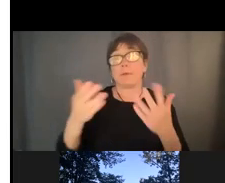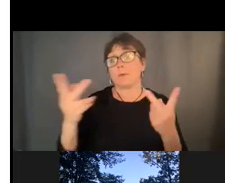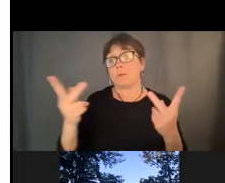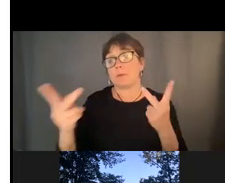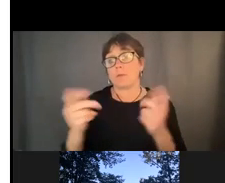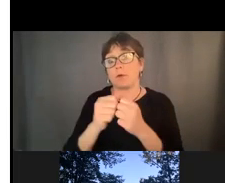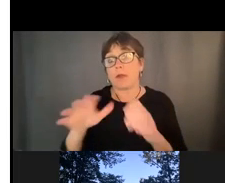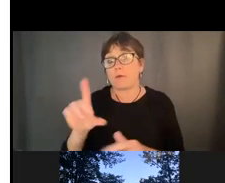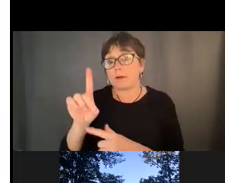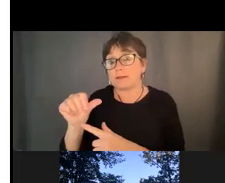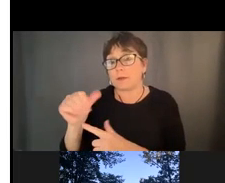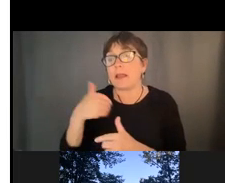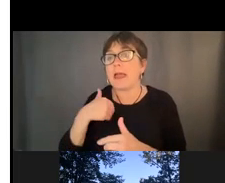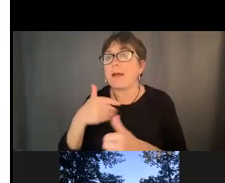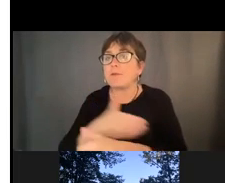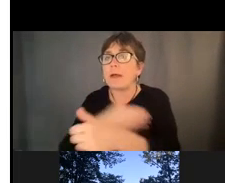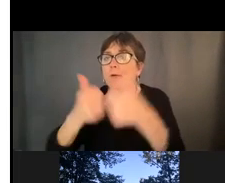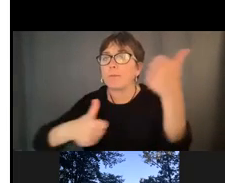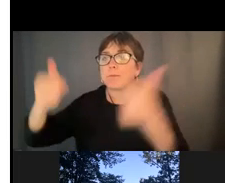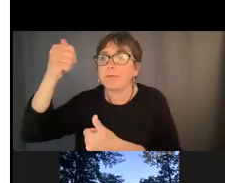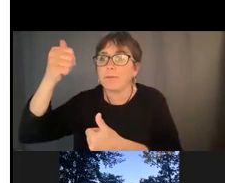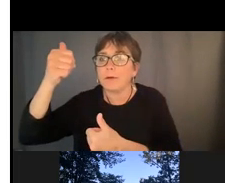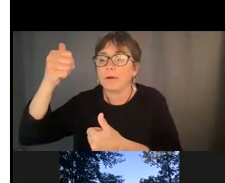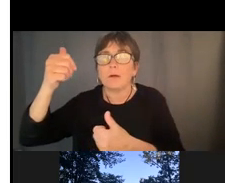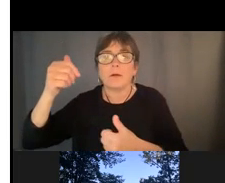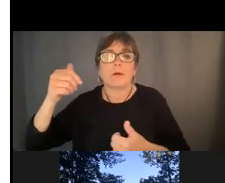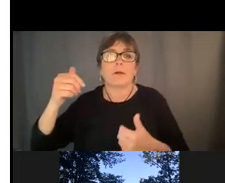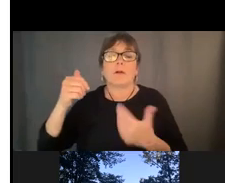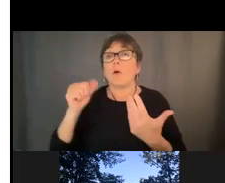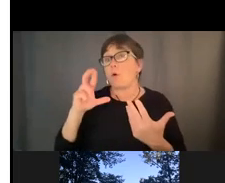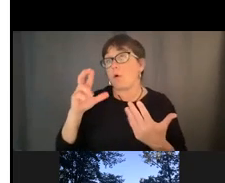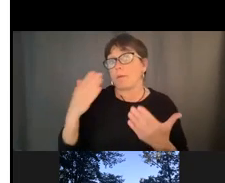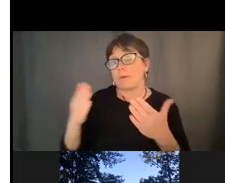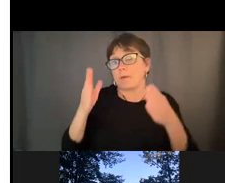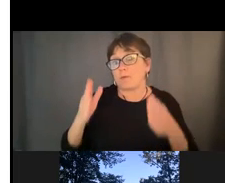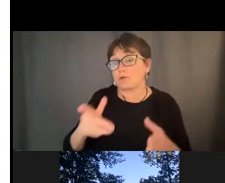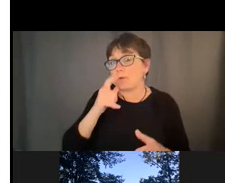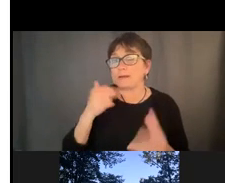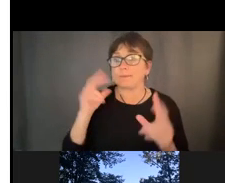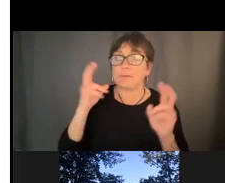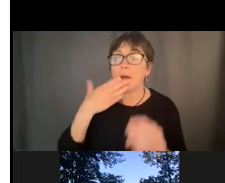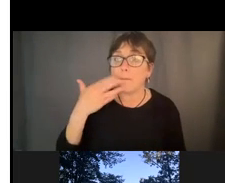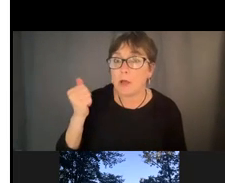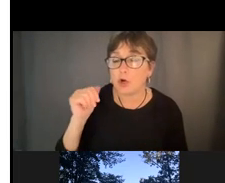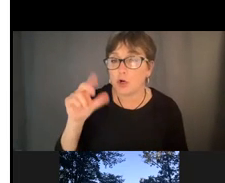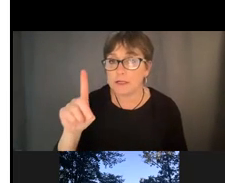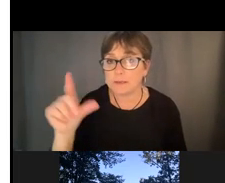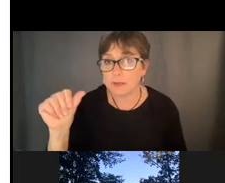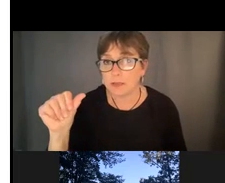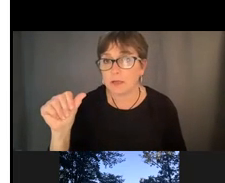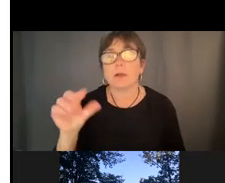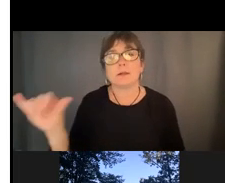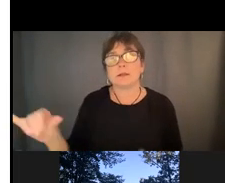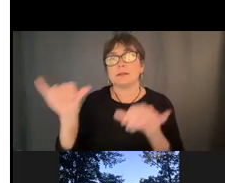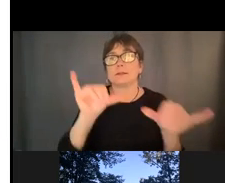a quote unquote better disability or a certain age. And it's the same idea. When we are saying,